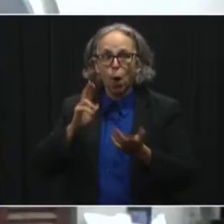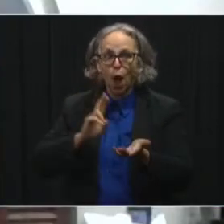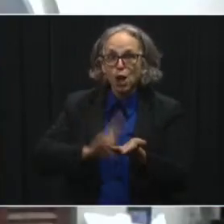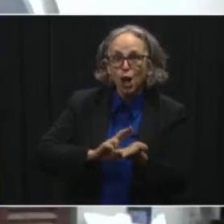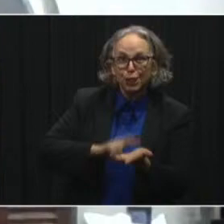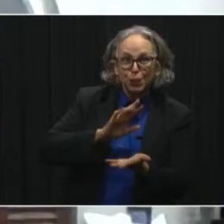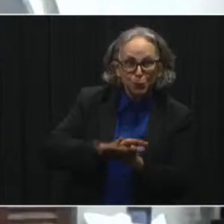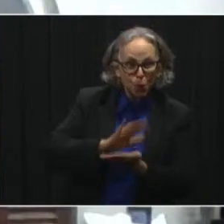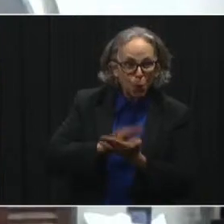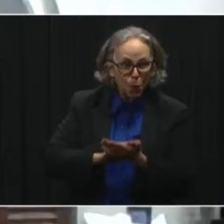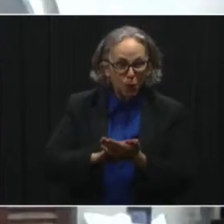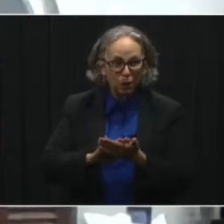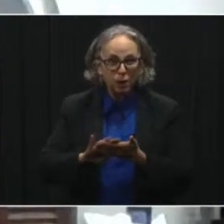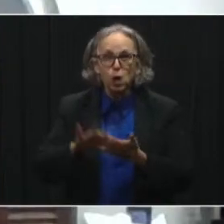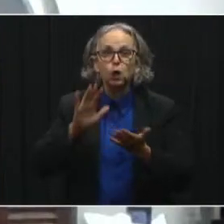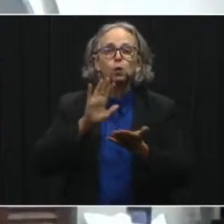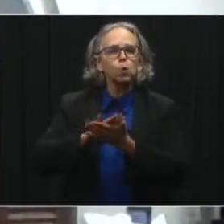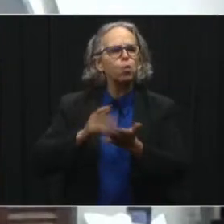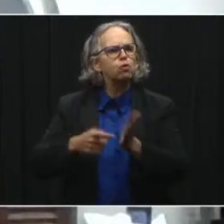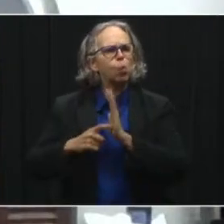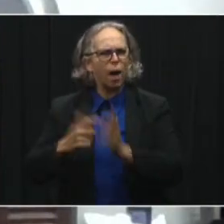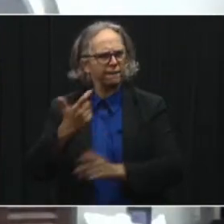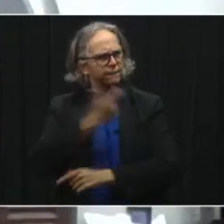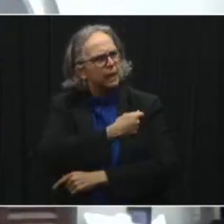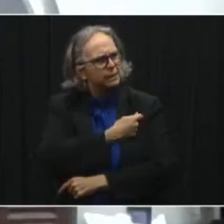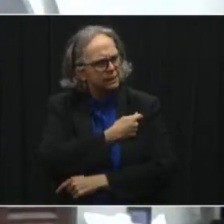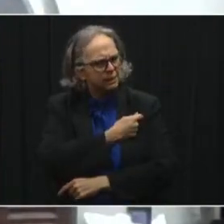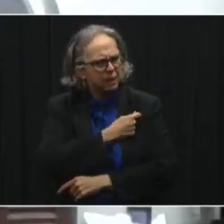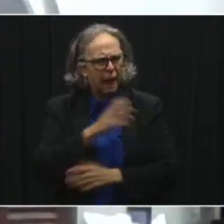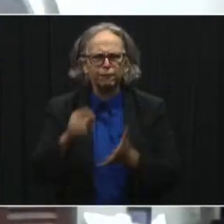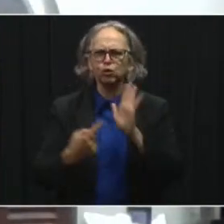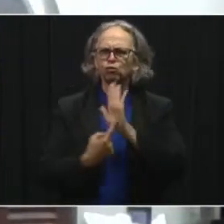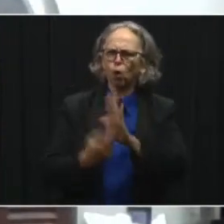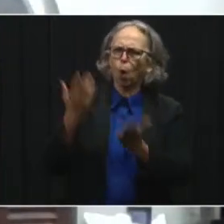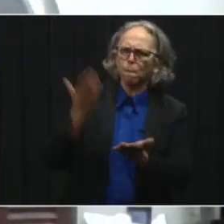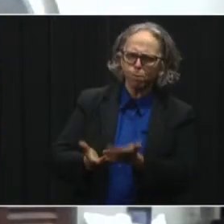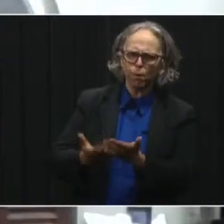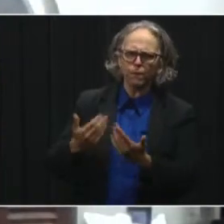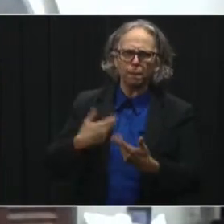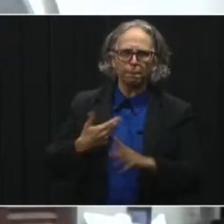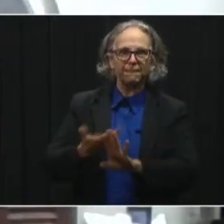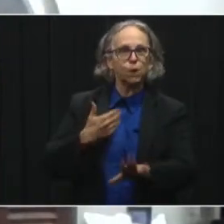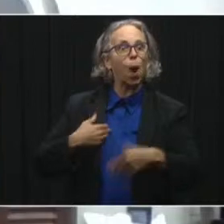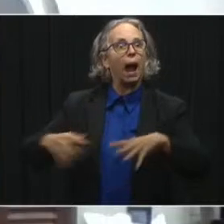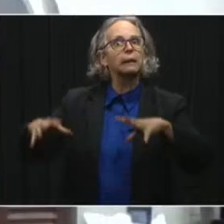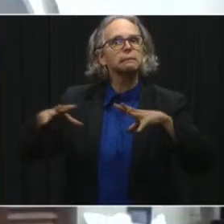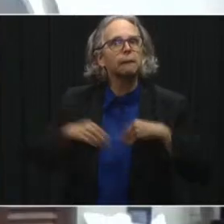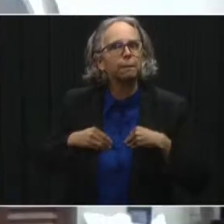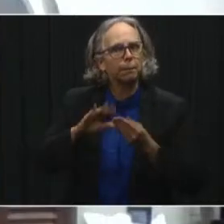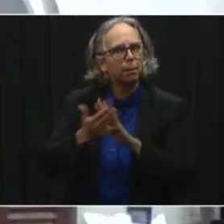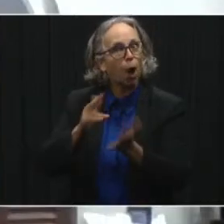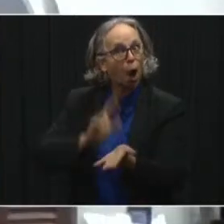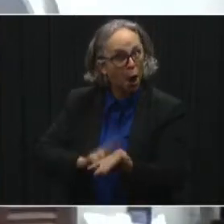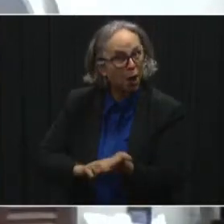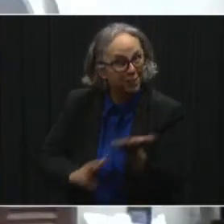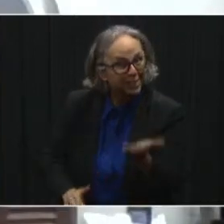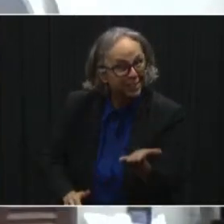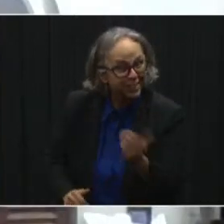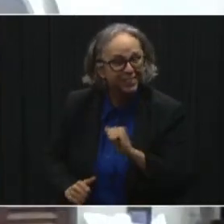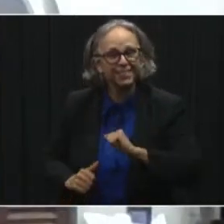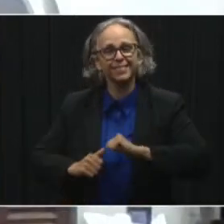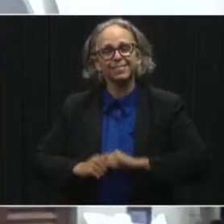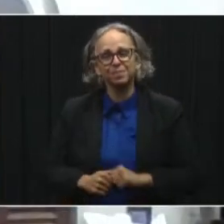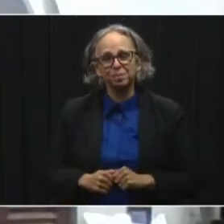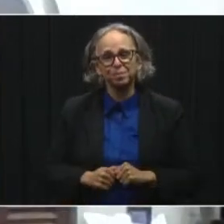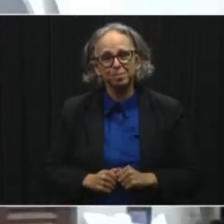be vaccinated. You had to show. We all went running to the application process with our immunization booklet. And as long as